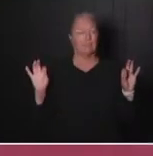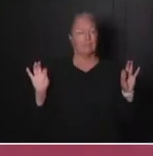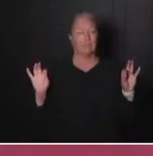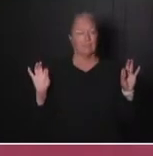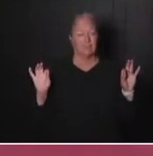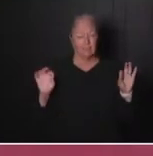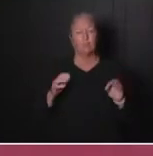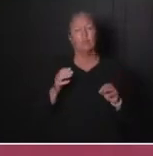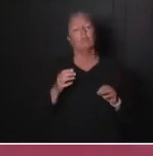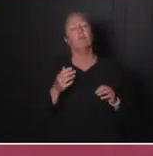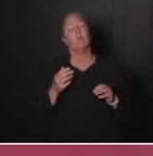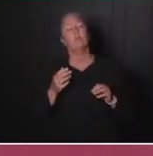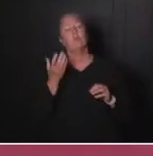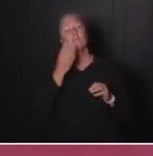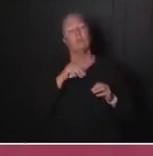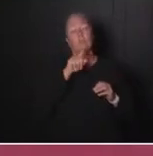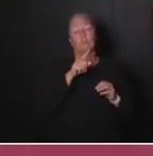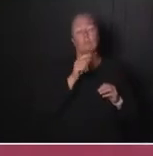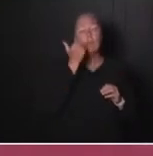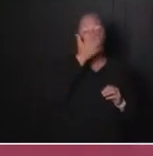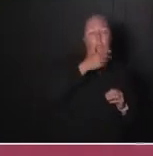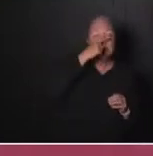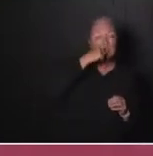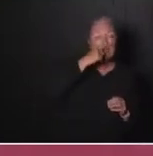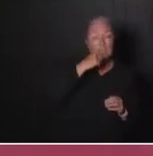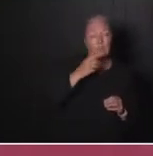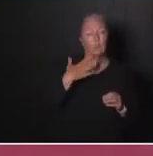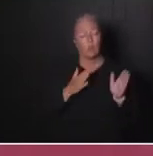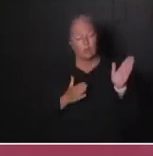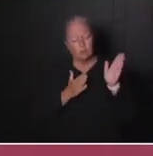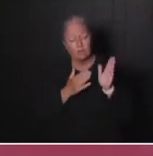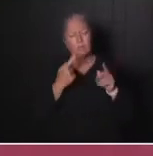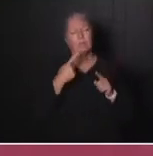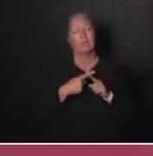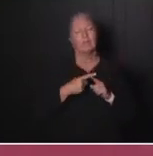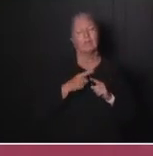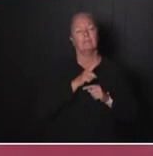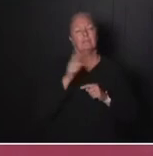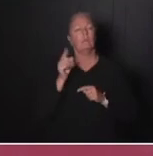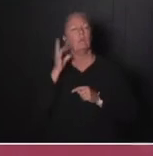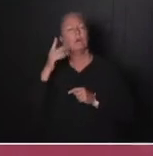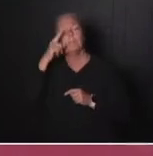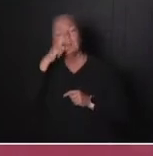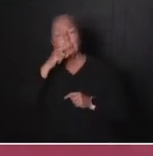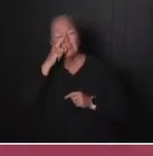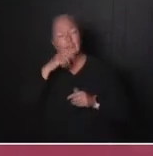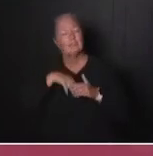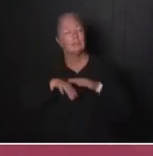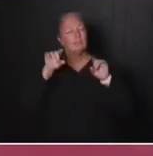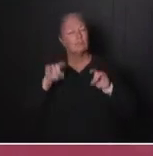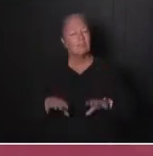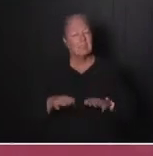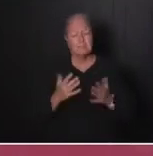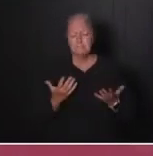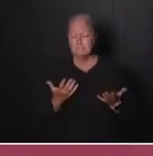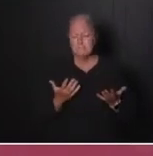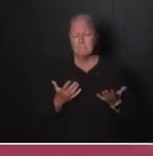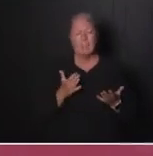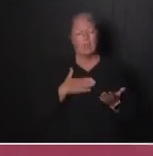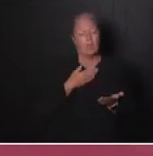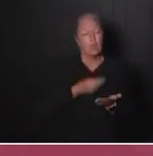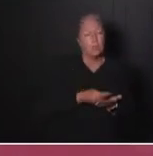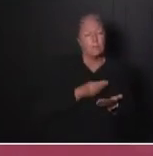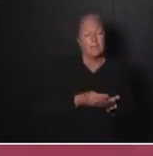close the gap between First Nations people and non-Indigenous Australia. Nothing to make our economy and society